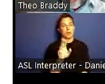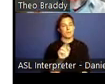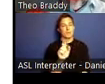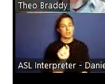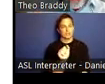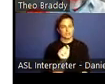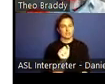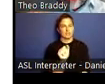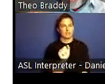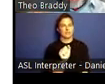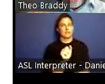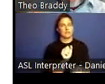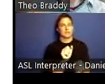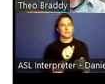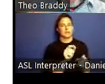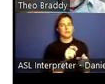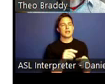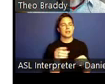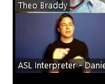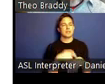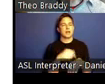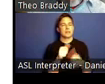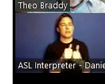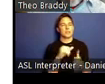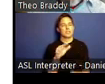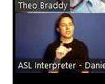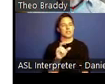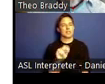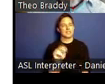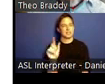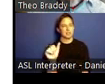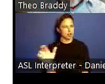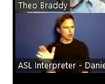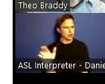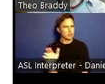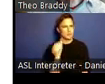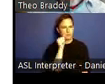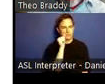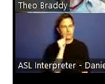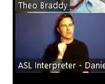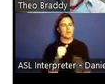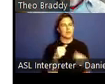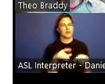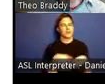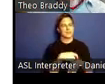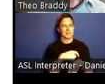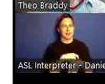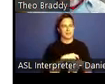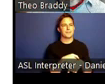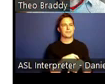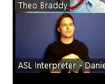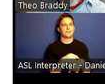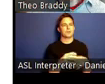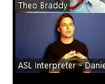opportunity to be mentored. I spent time with Justin Dart. And during that time, I didn't